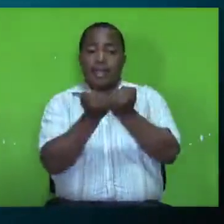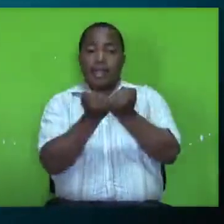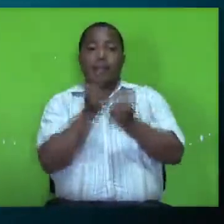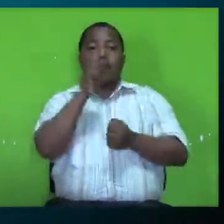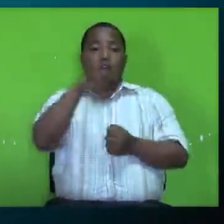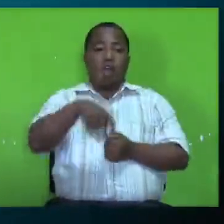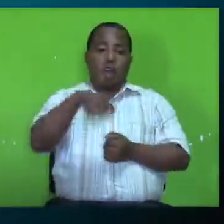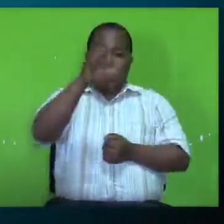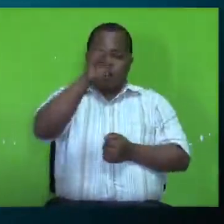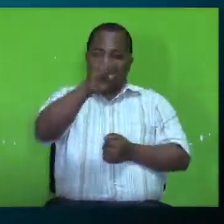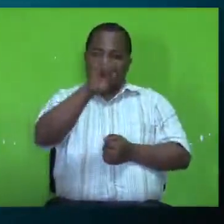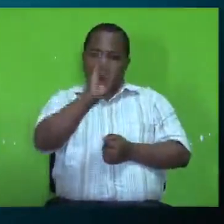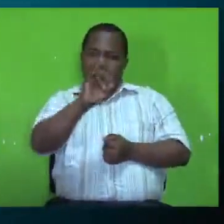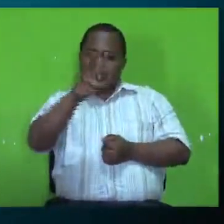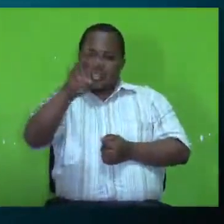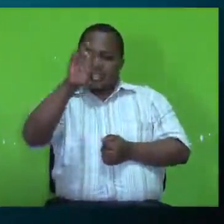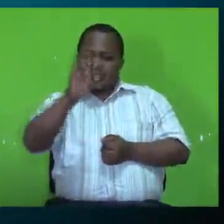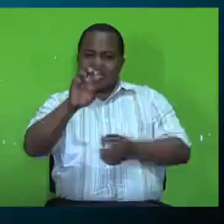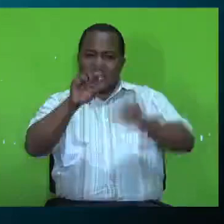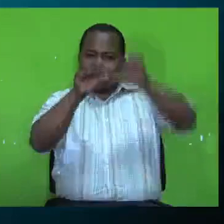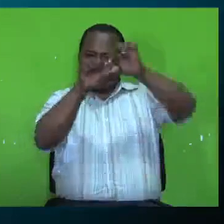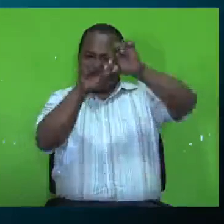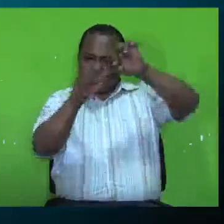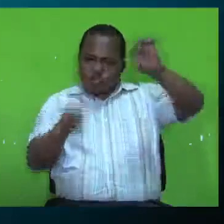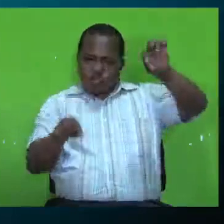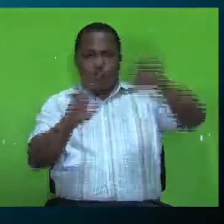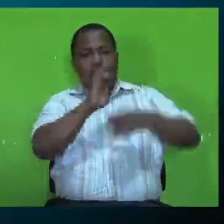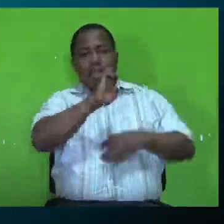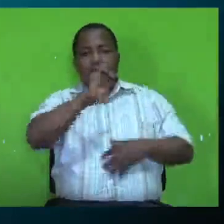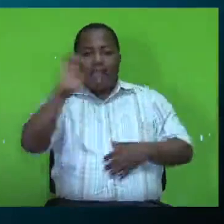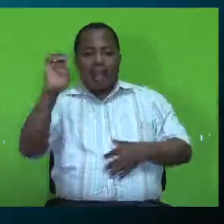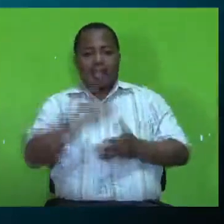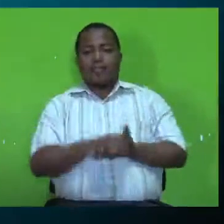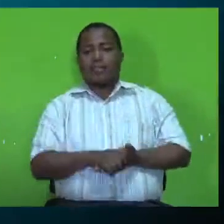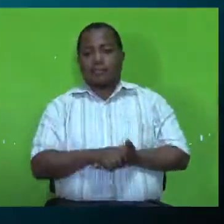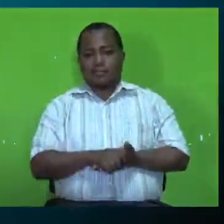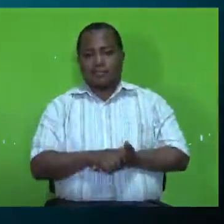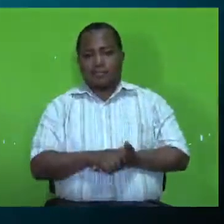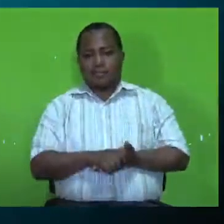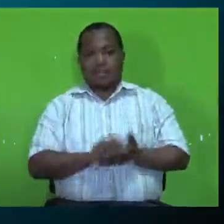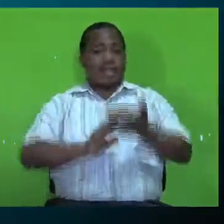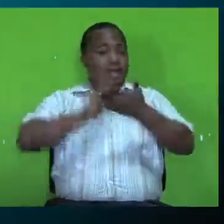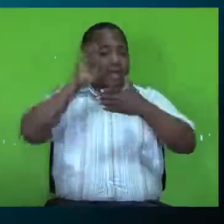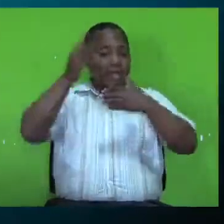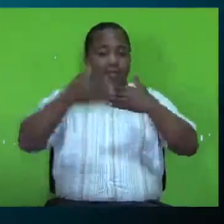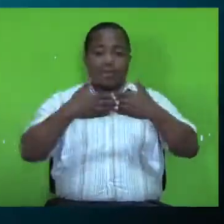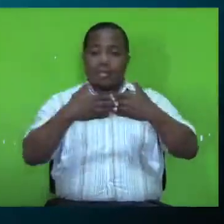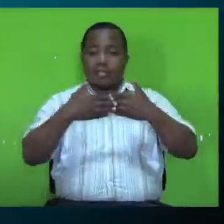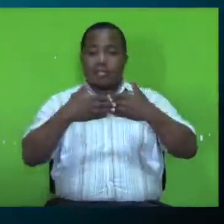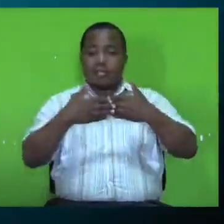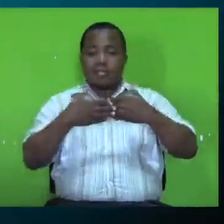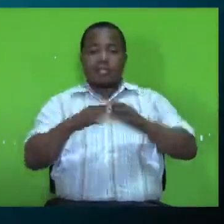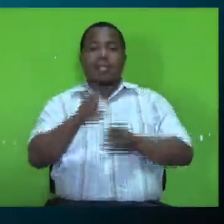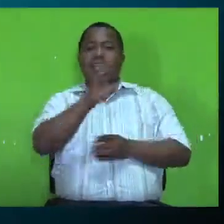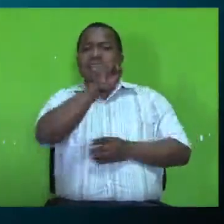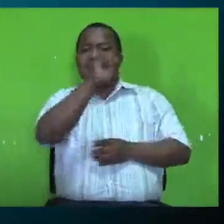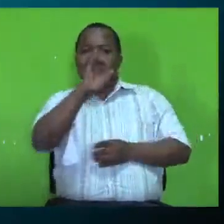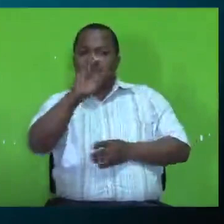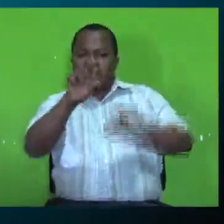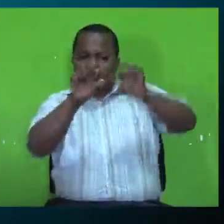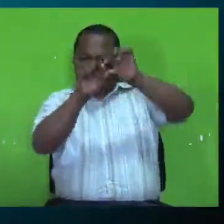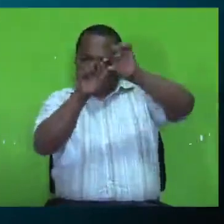up of sieve tube elements. Repeat the word, please. Sieve